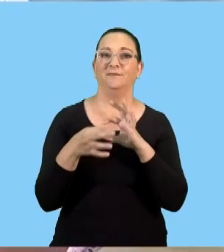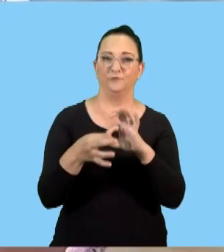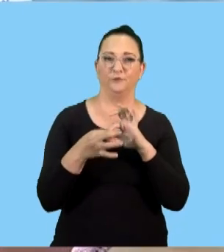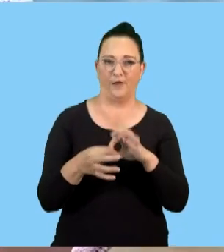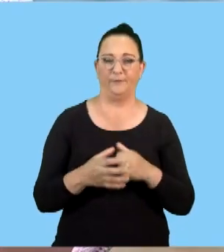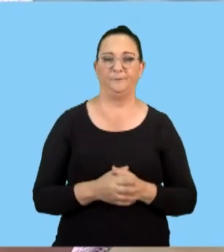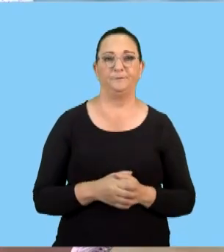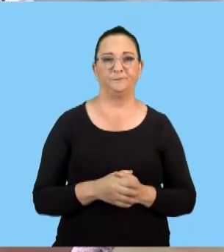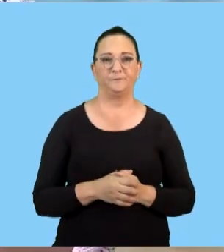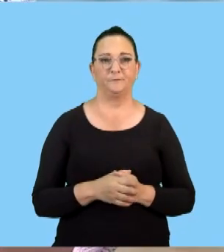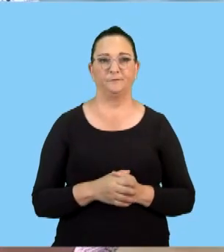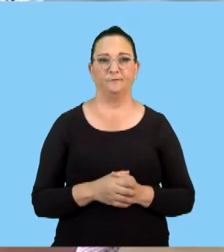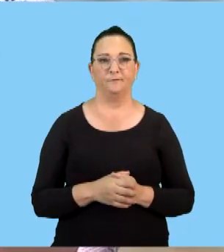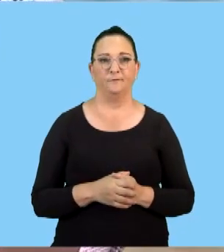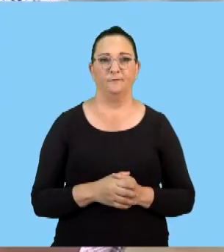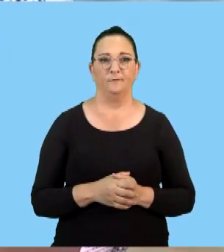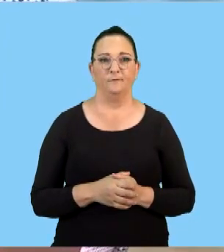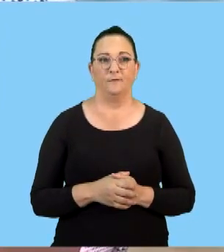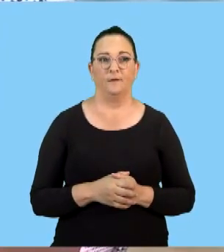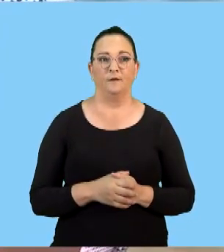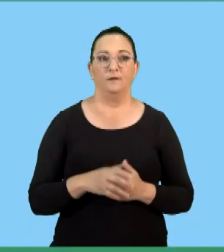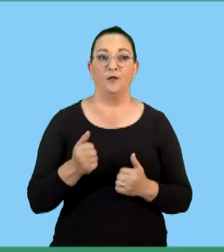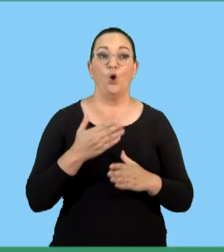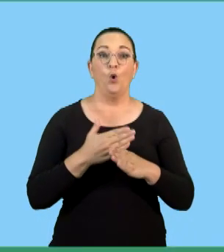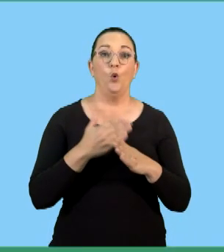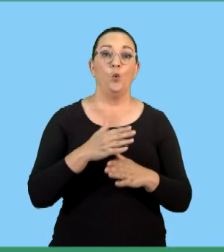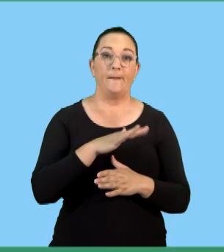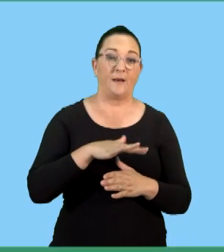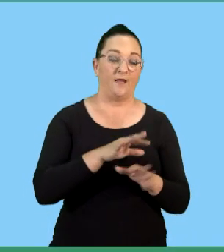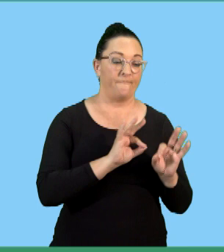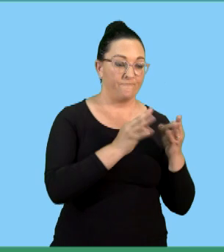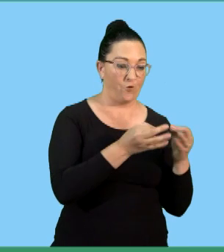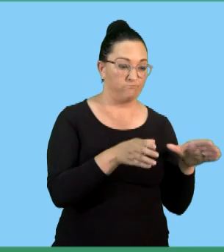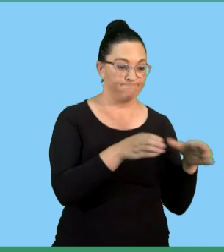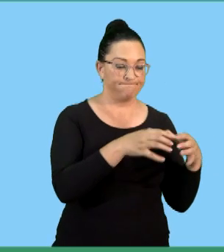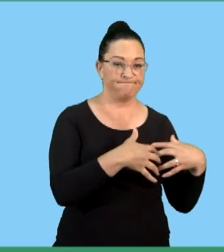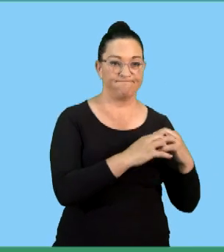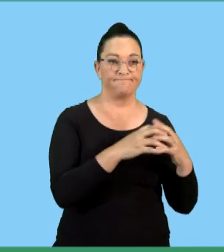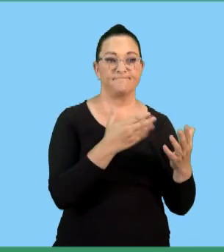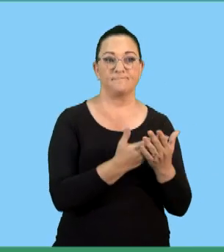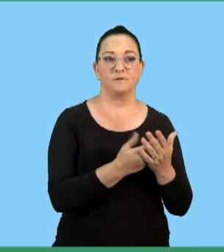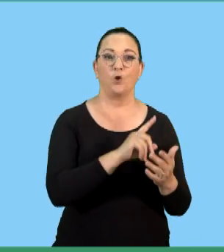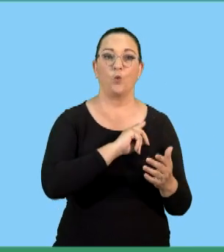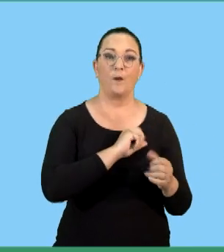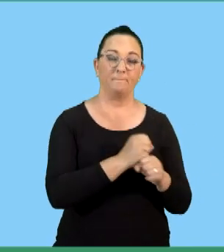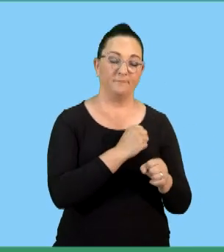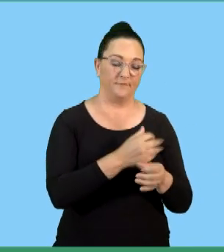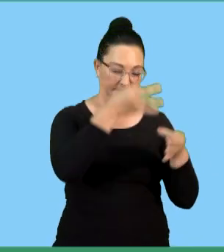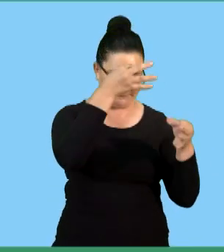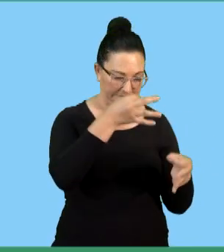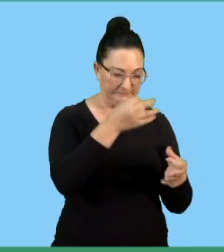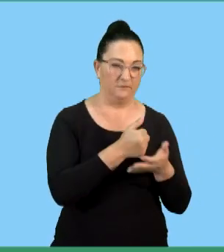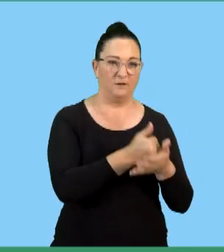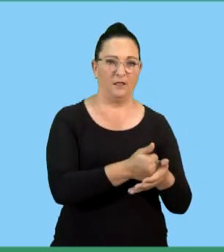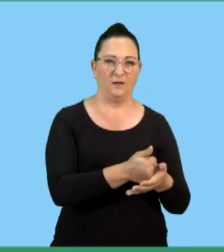the employee. Right. It promotes workplace forums to accommodate employees in decision